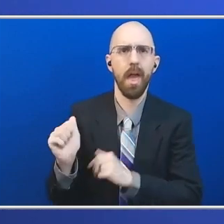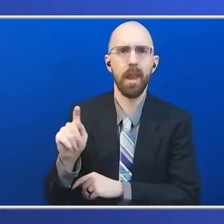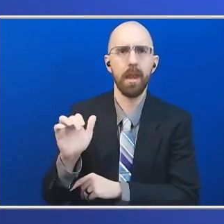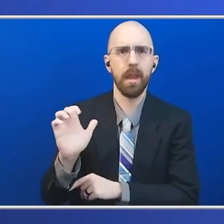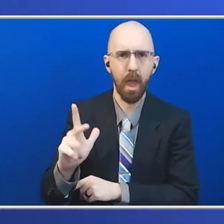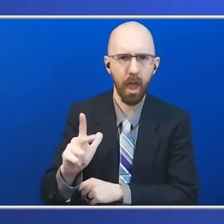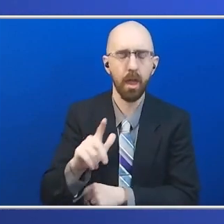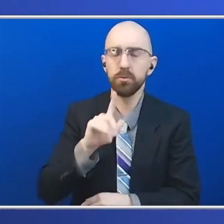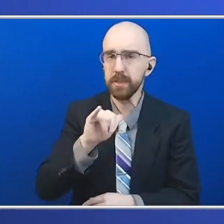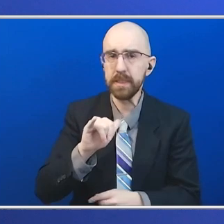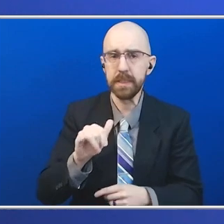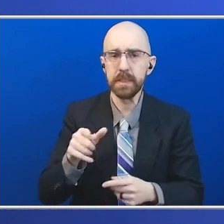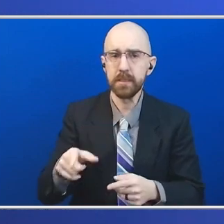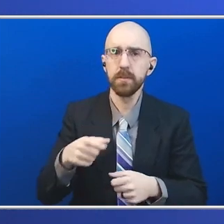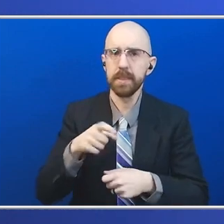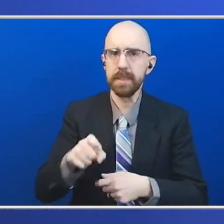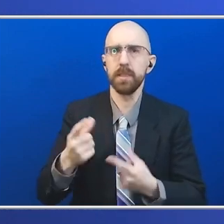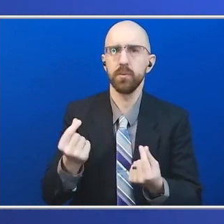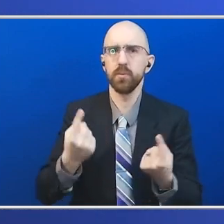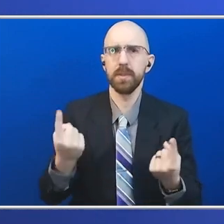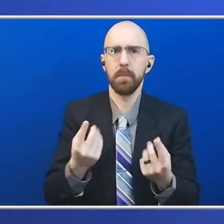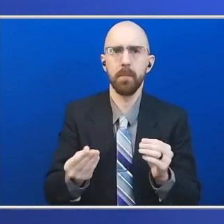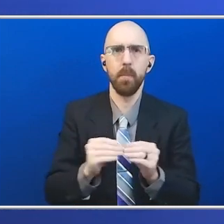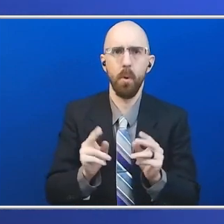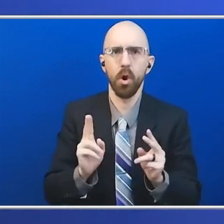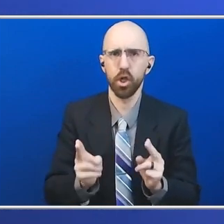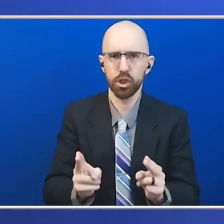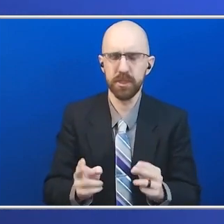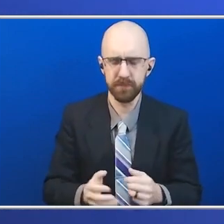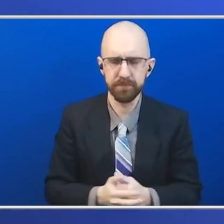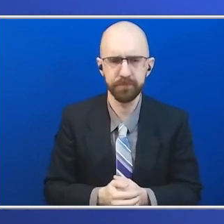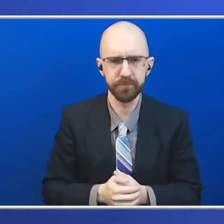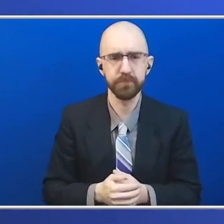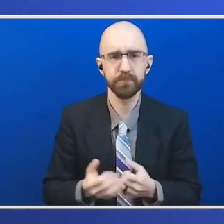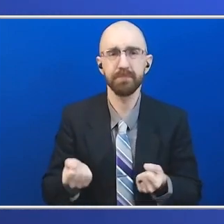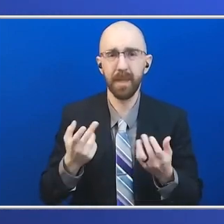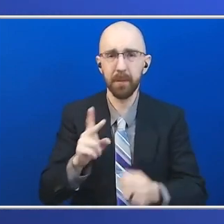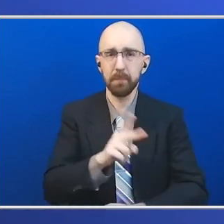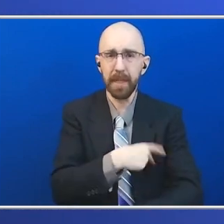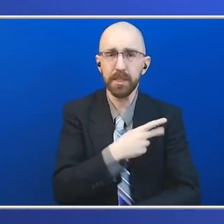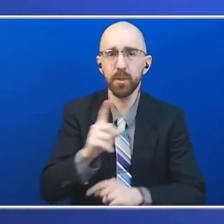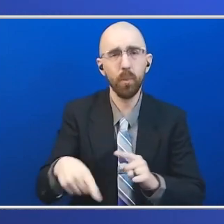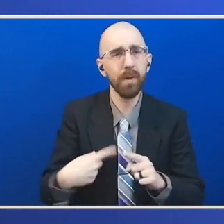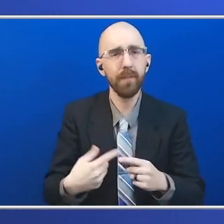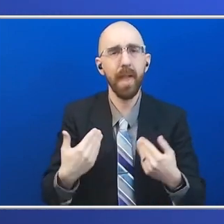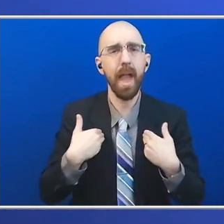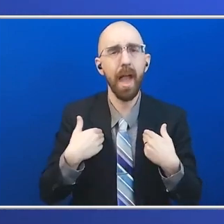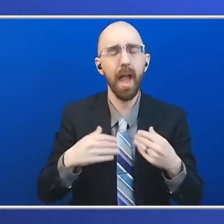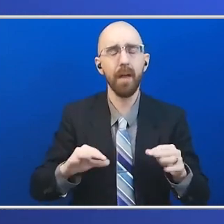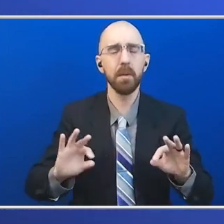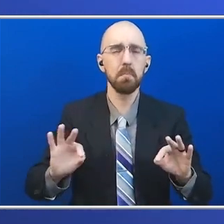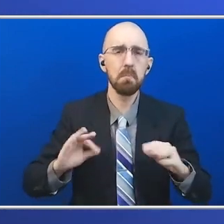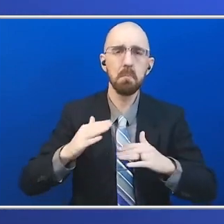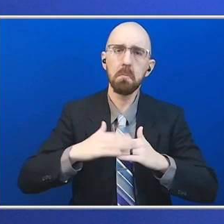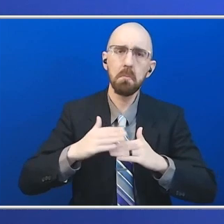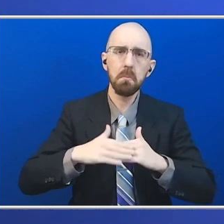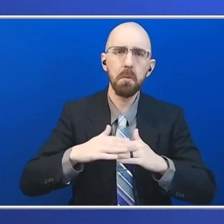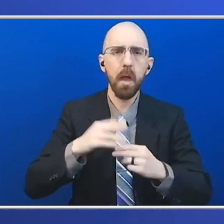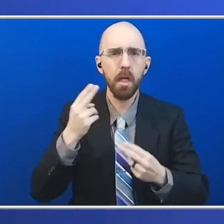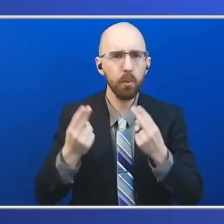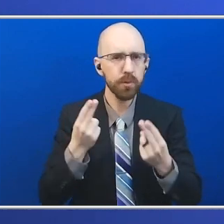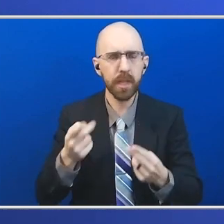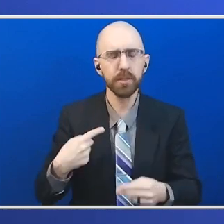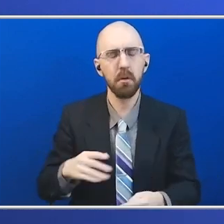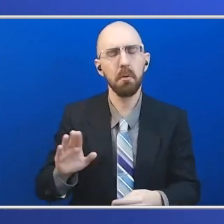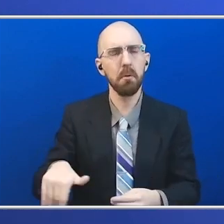we need to do something more urgently. A lot of patients, when they're just having mild hallucinations, it doesn't bother them. They don't